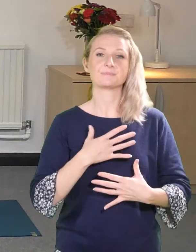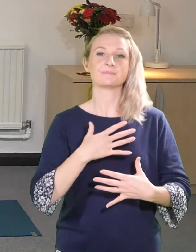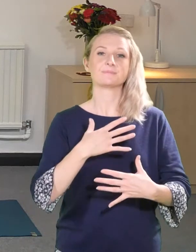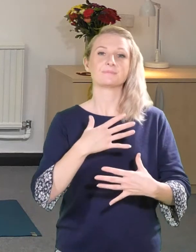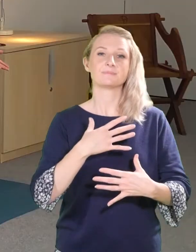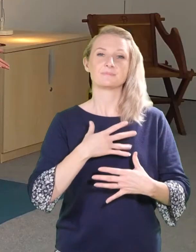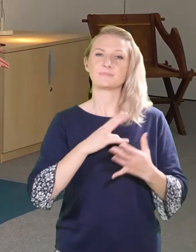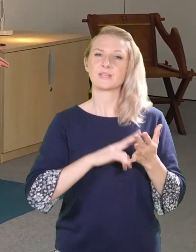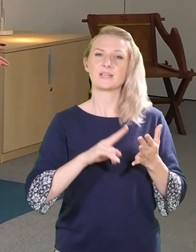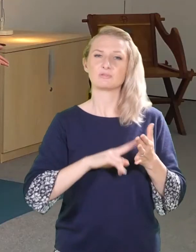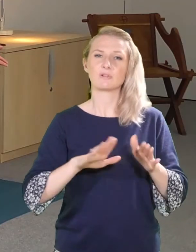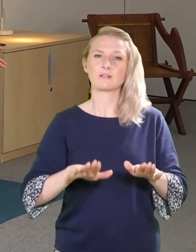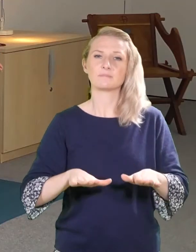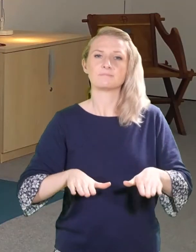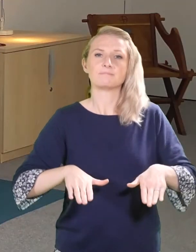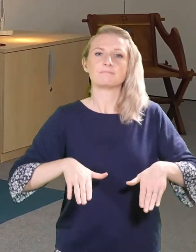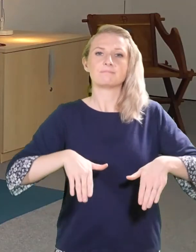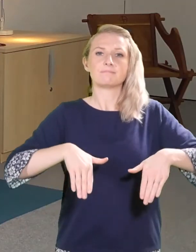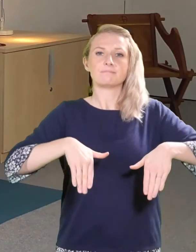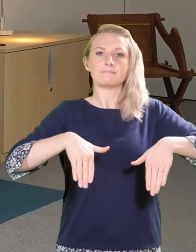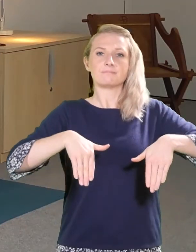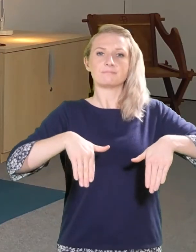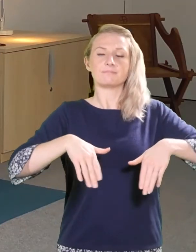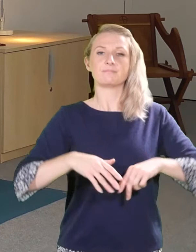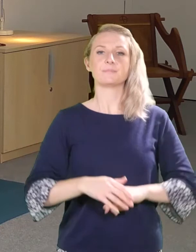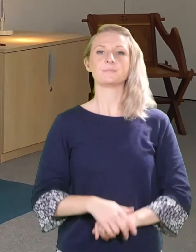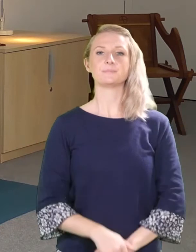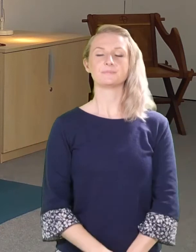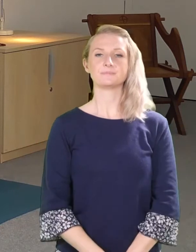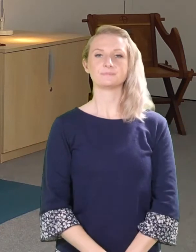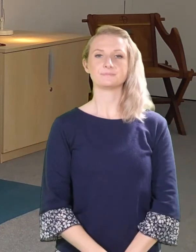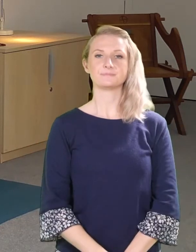freely, rise up onto your toes.